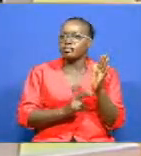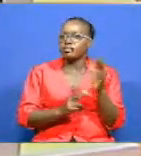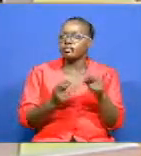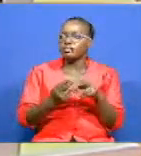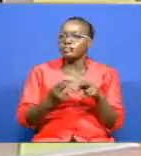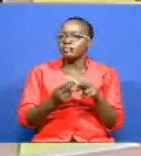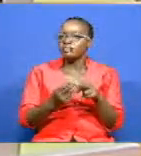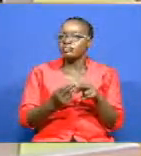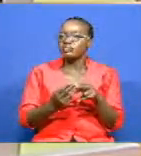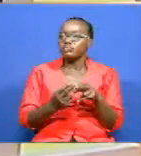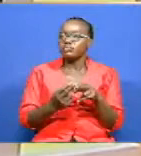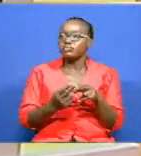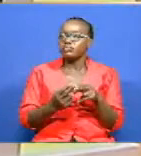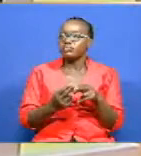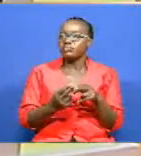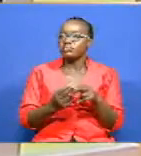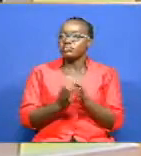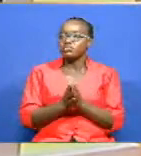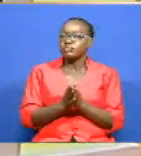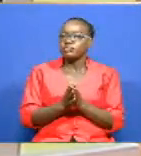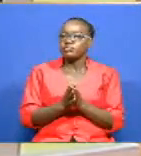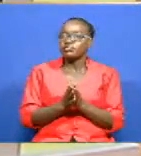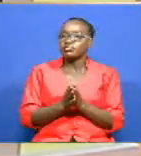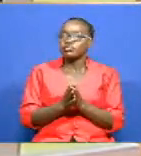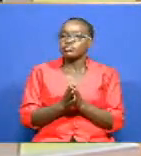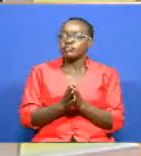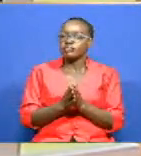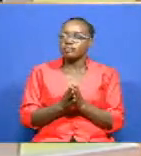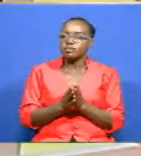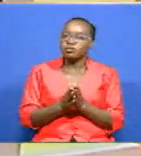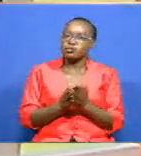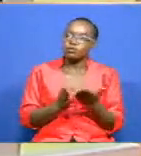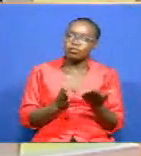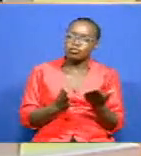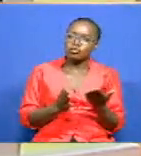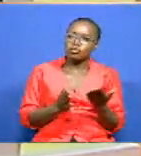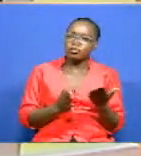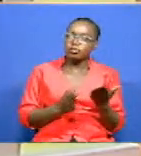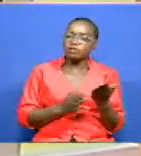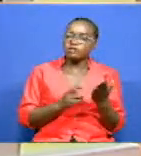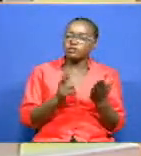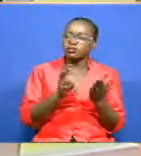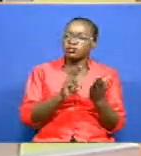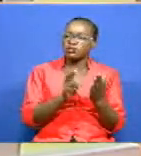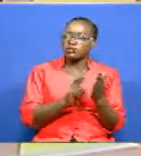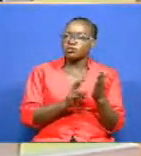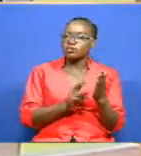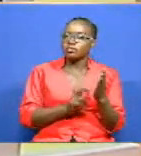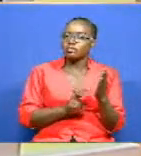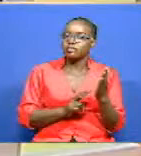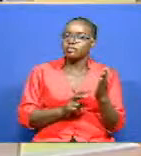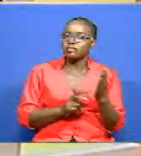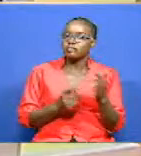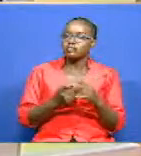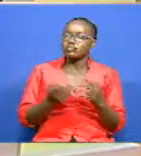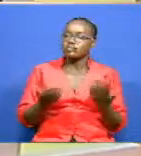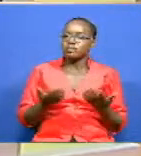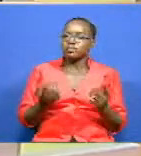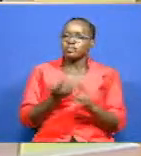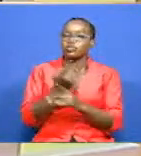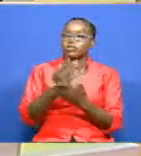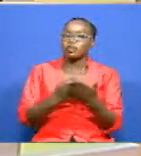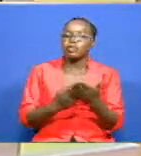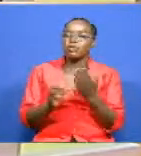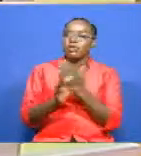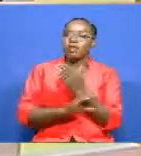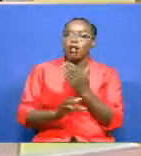call yourself, Brian Mukabwa, Andeka Andegwa Melvin, Sally Salome Wangare, all telling us where you're watching us from, different parts of the